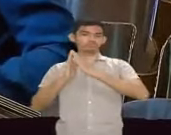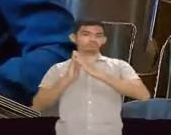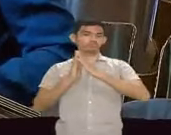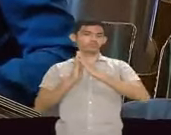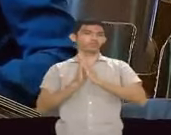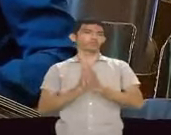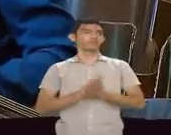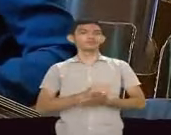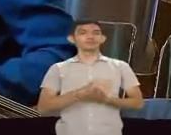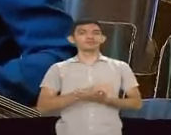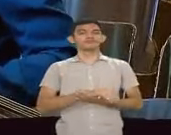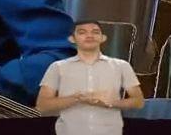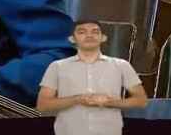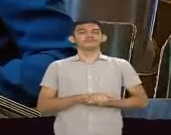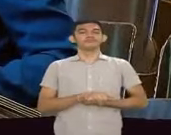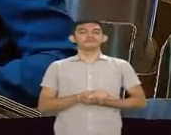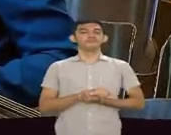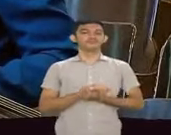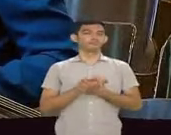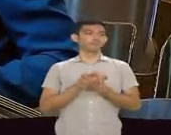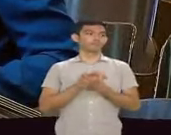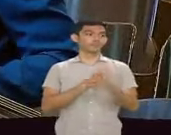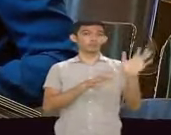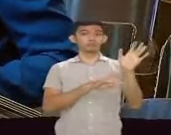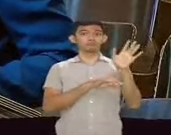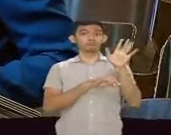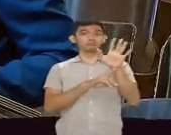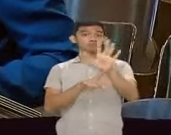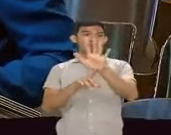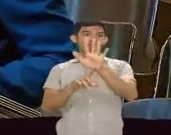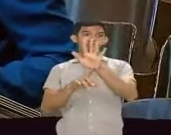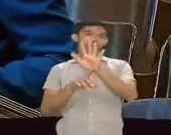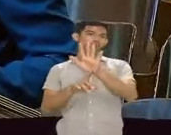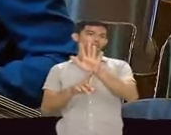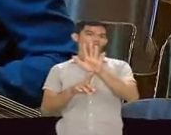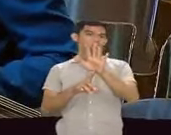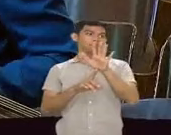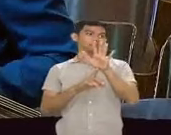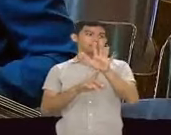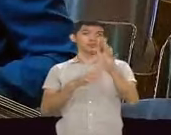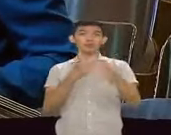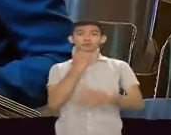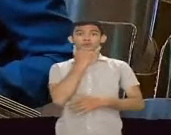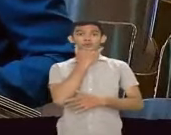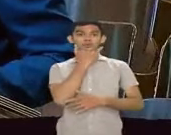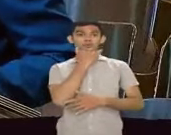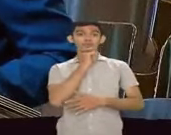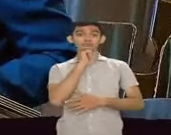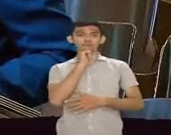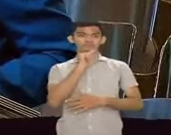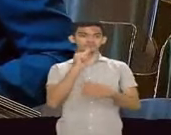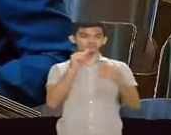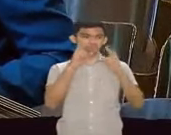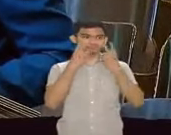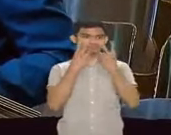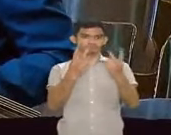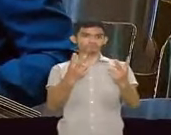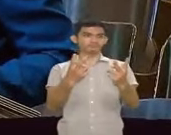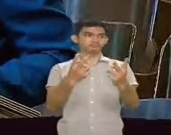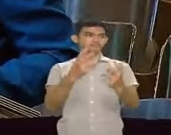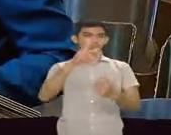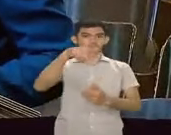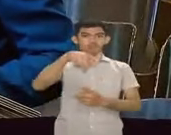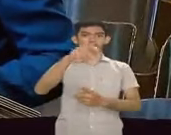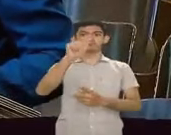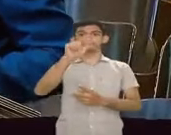atong PowerPoint. I just realized, psalm to sa iyo update. Sorry kayo, ha? Wala na ko ma-check. Palm to